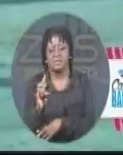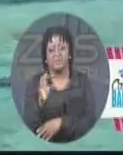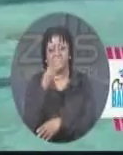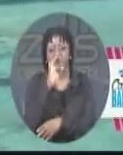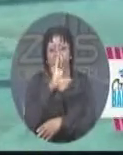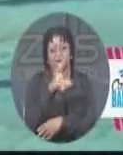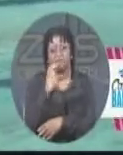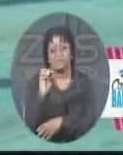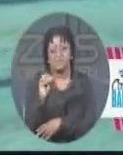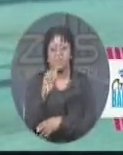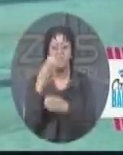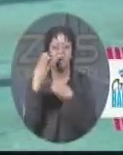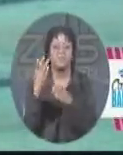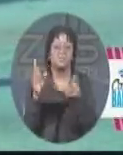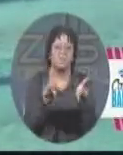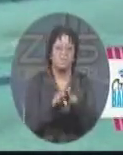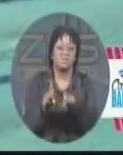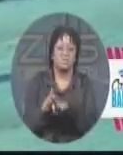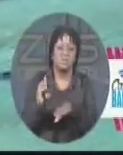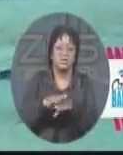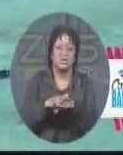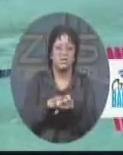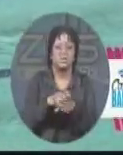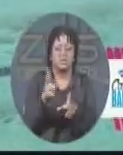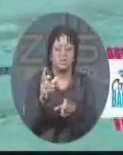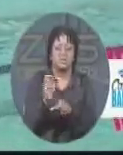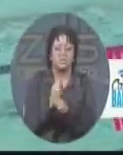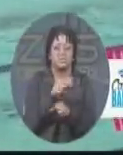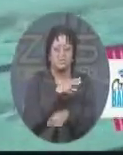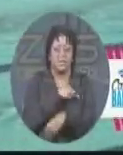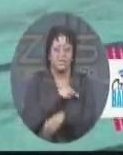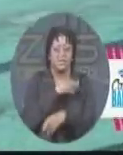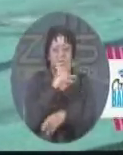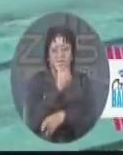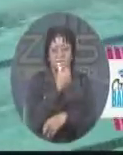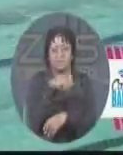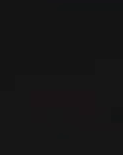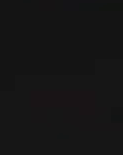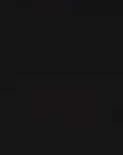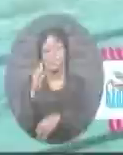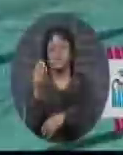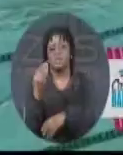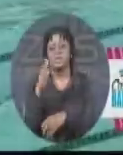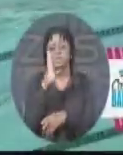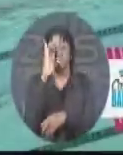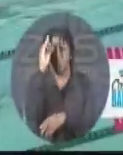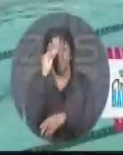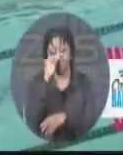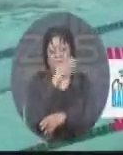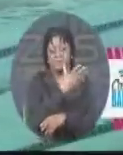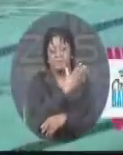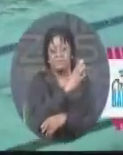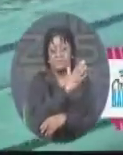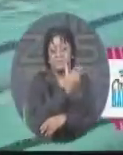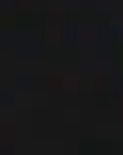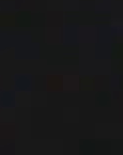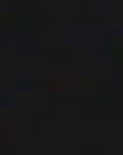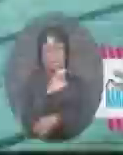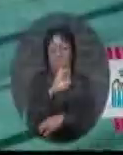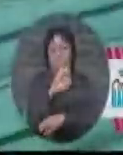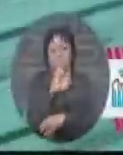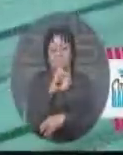9:37.50. The Bahamas also making the podium in the 13 to 14 boys 1500 meter freestyle. Trent Albury securing a